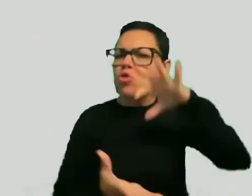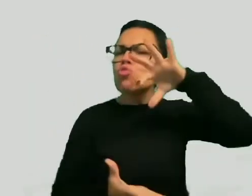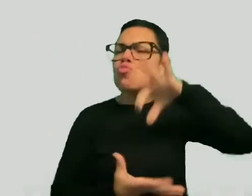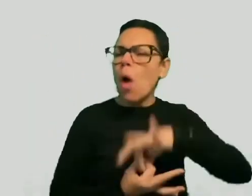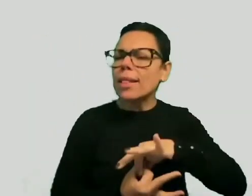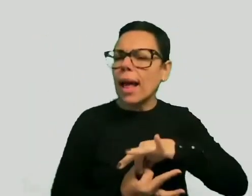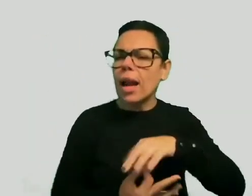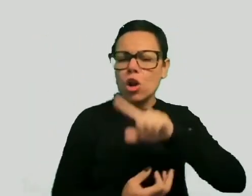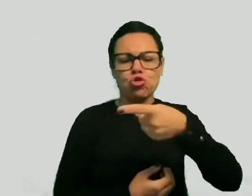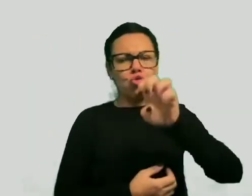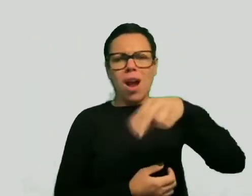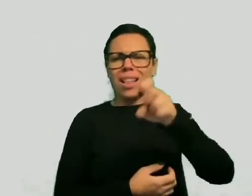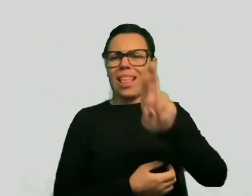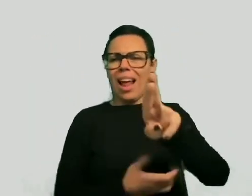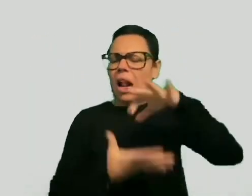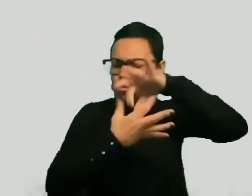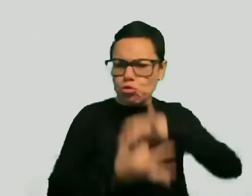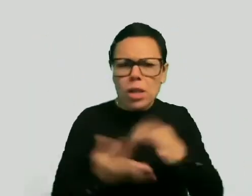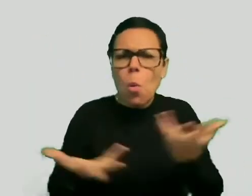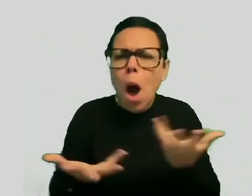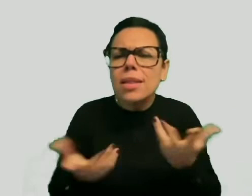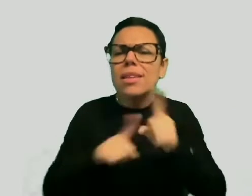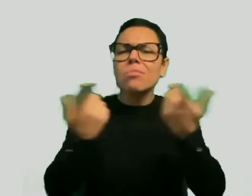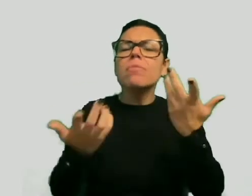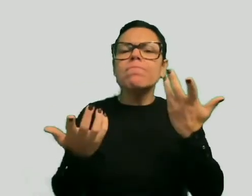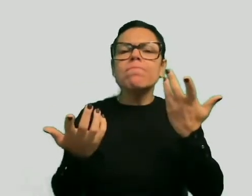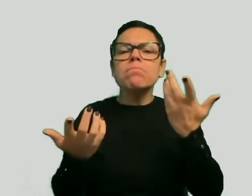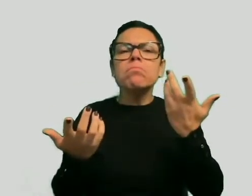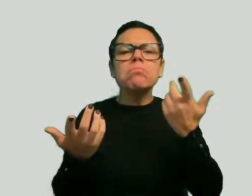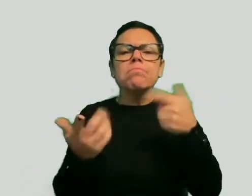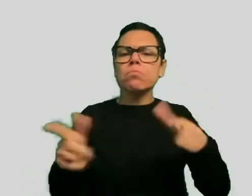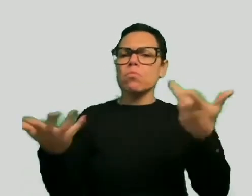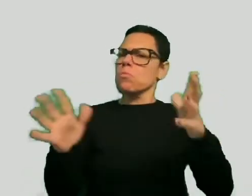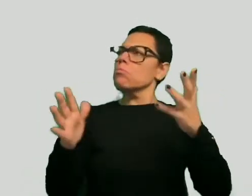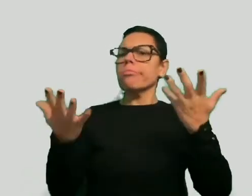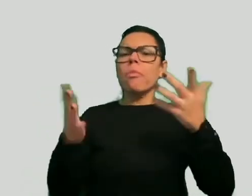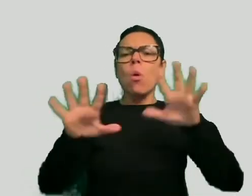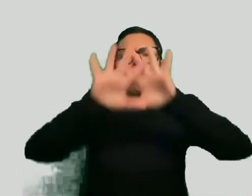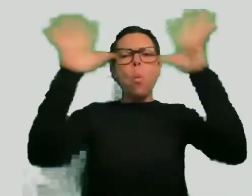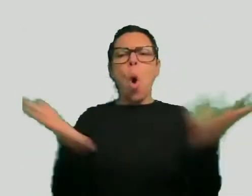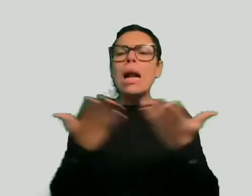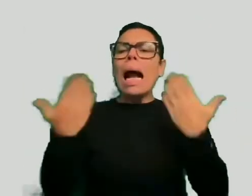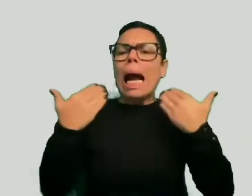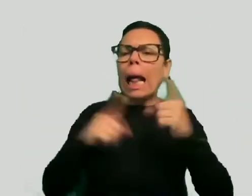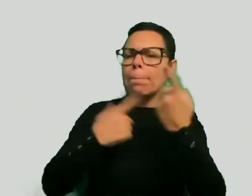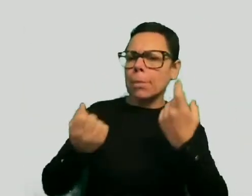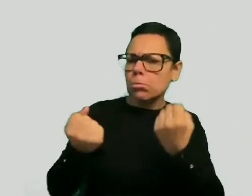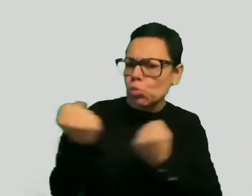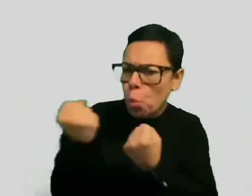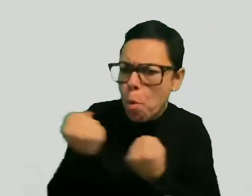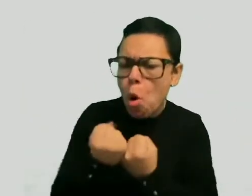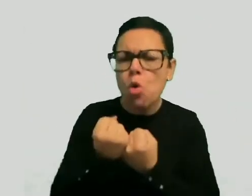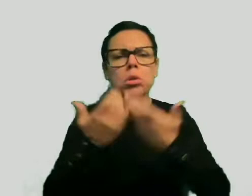mainstreaming, environmentally sustainable public procurement, and then, of course, gender-responsible public